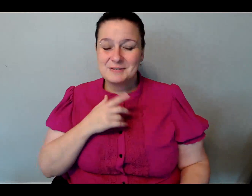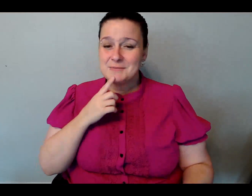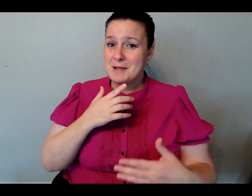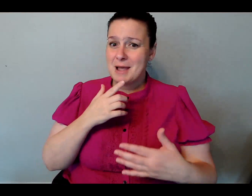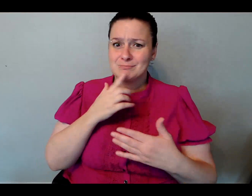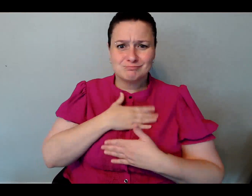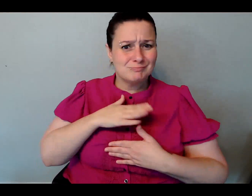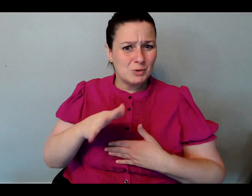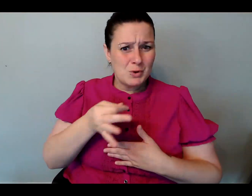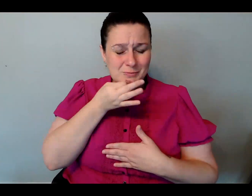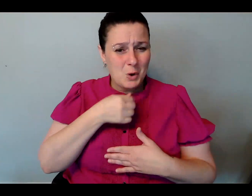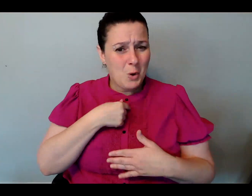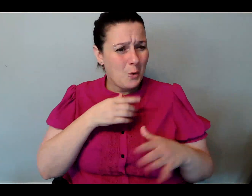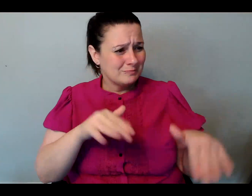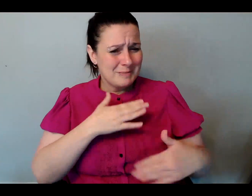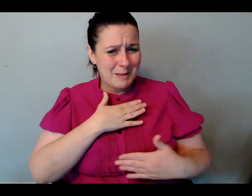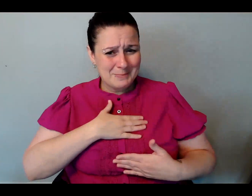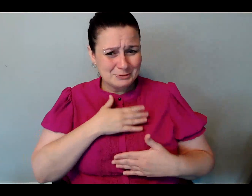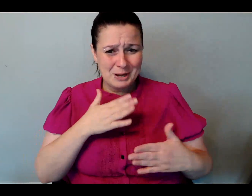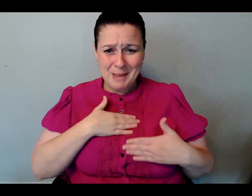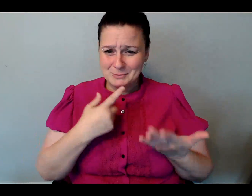to talk about this. Um,